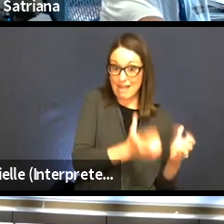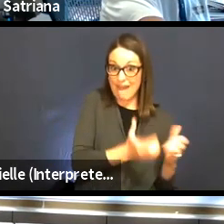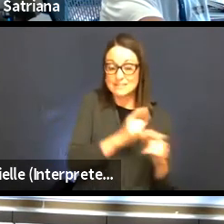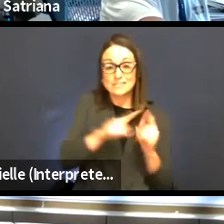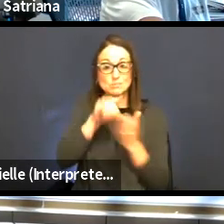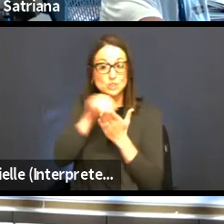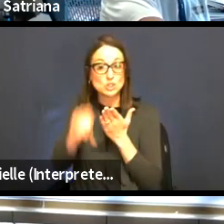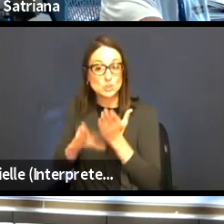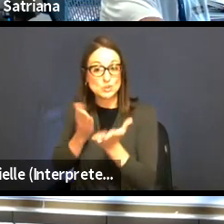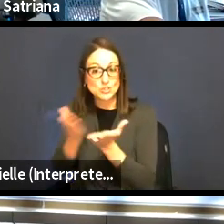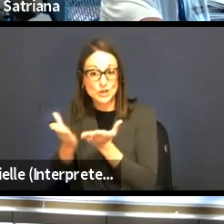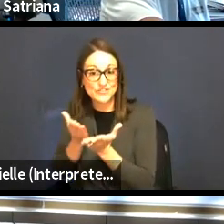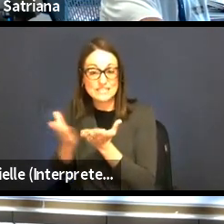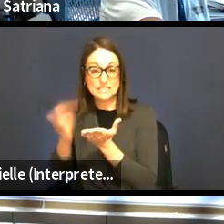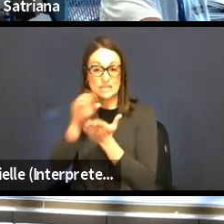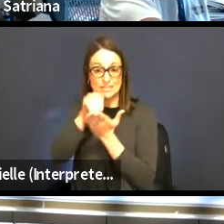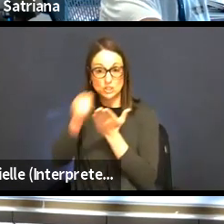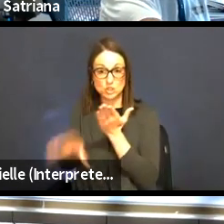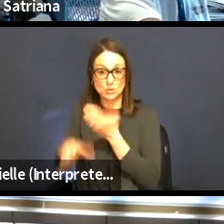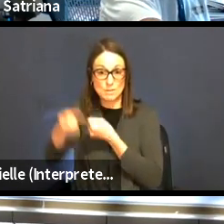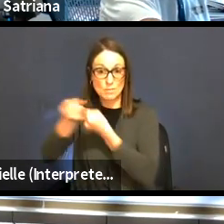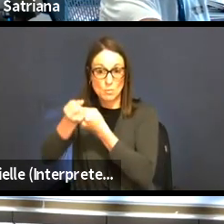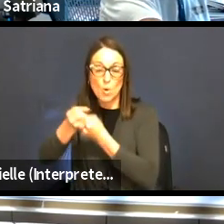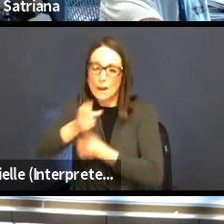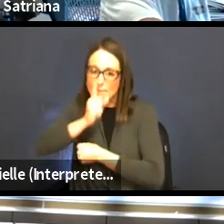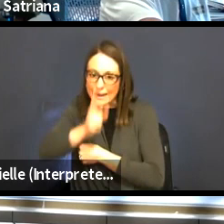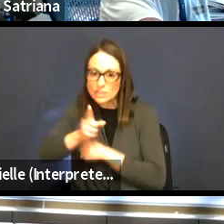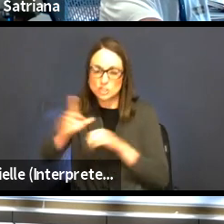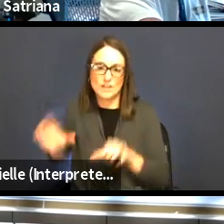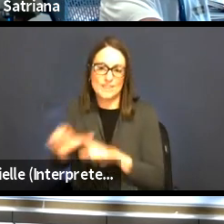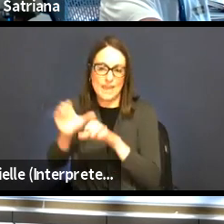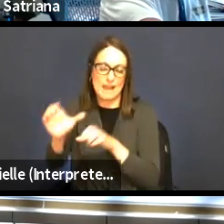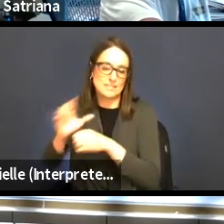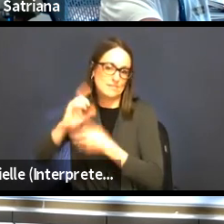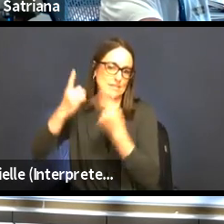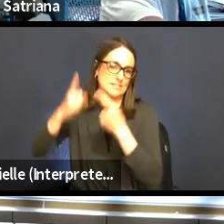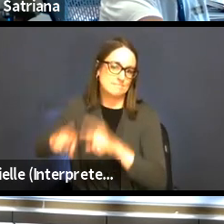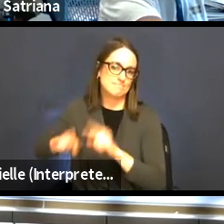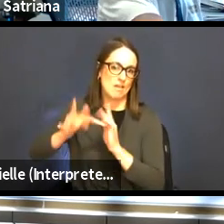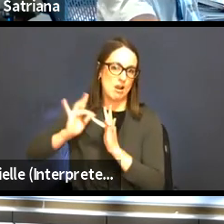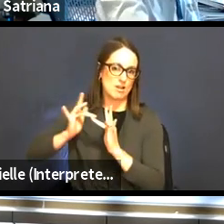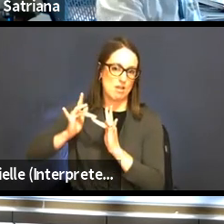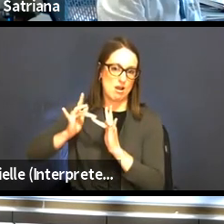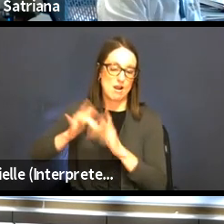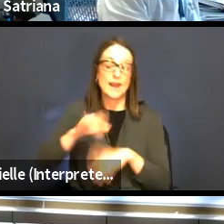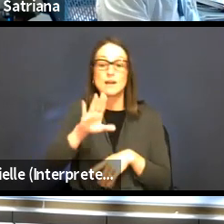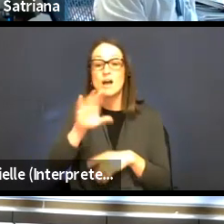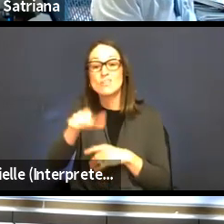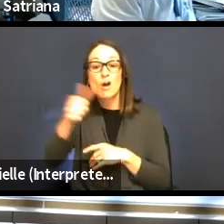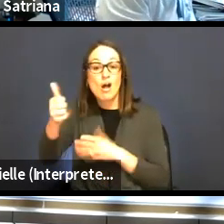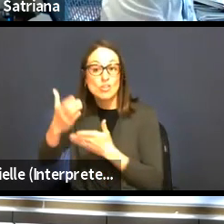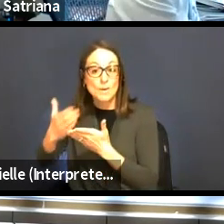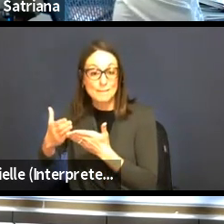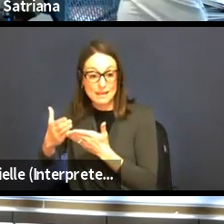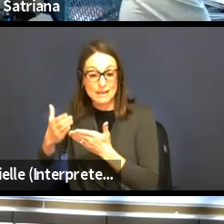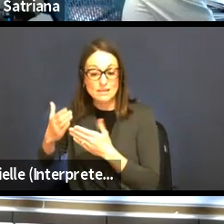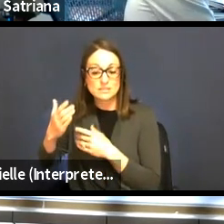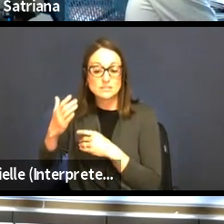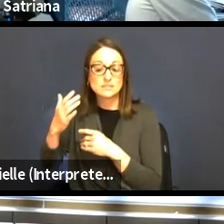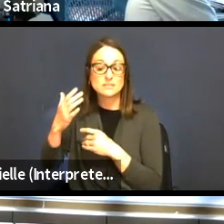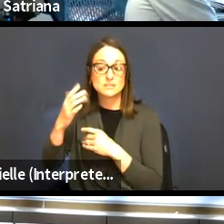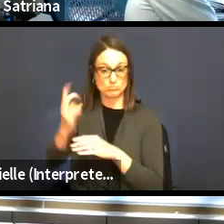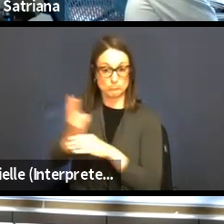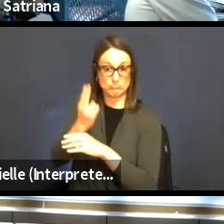services and student support activities online. That is one piece of it. The other piece that we will be using